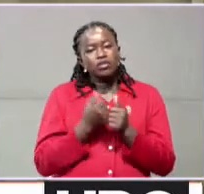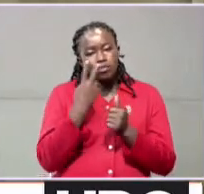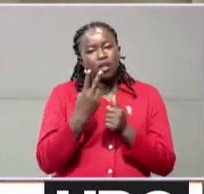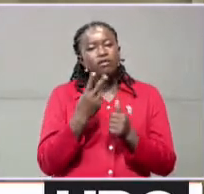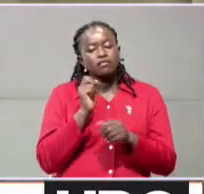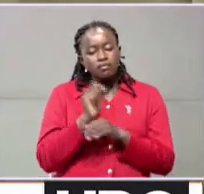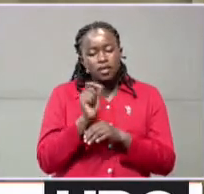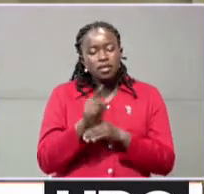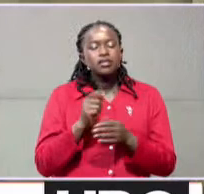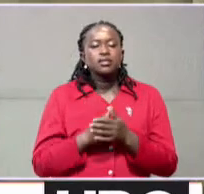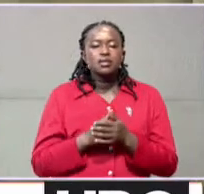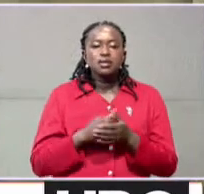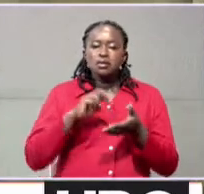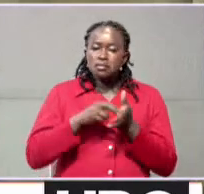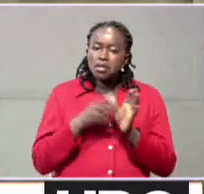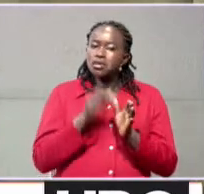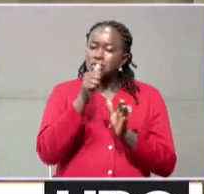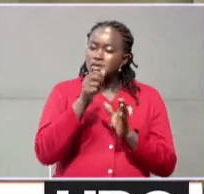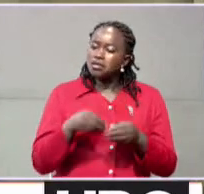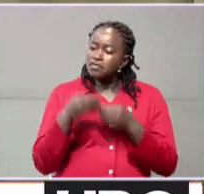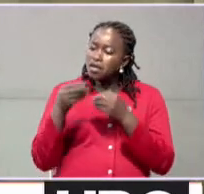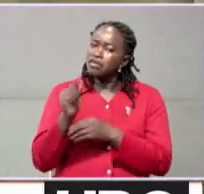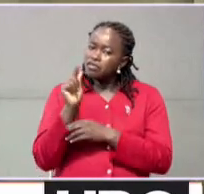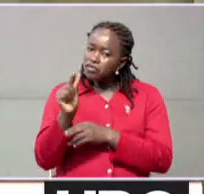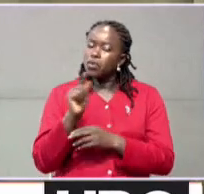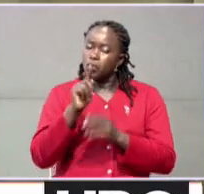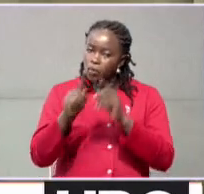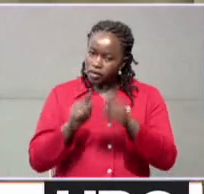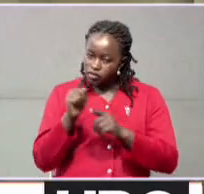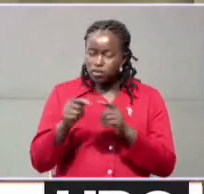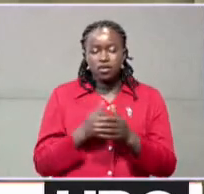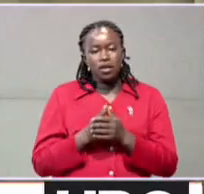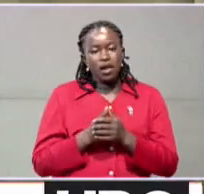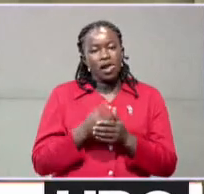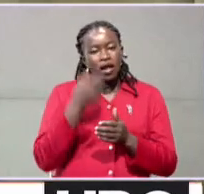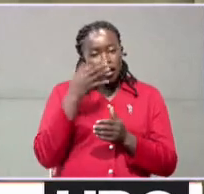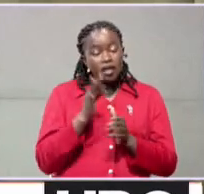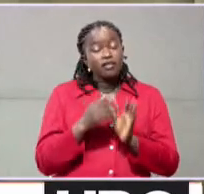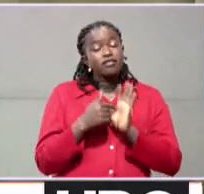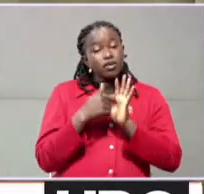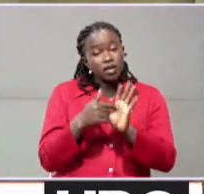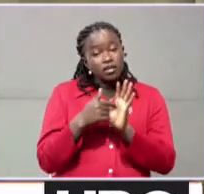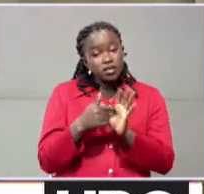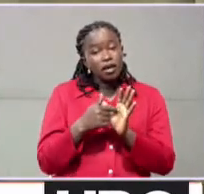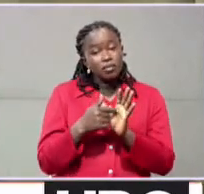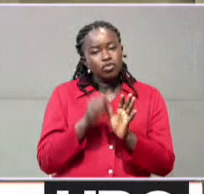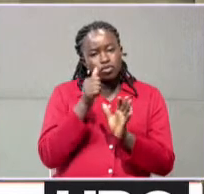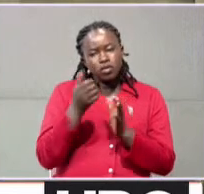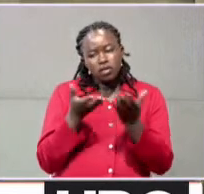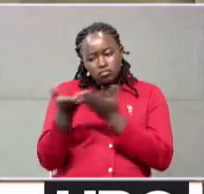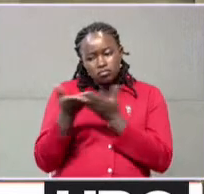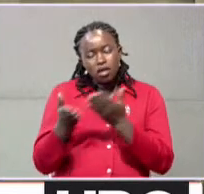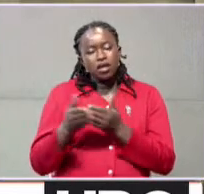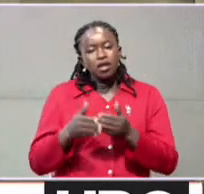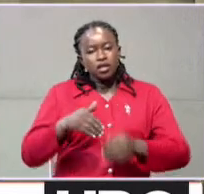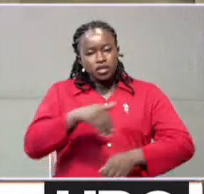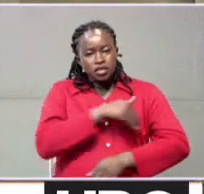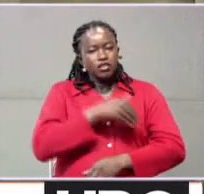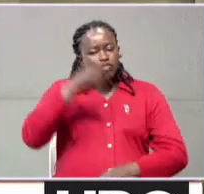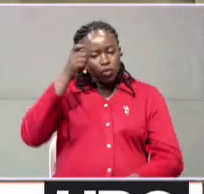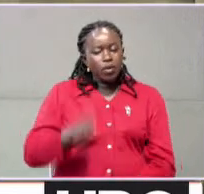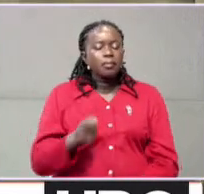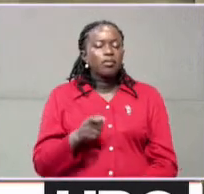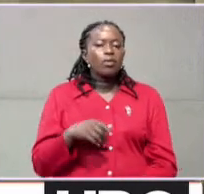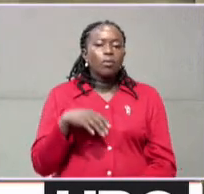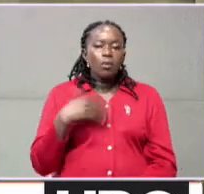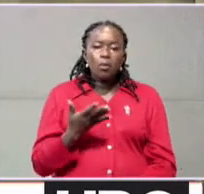meaning you gave her a few questions if you had for example i asked with the chief whip or